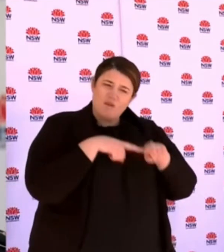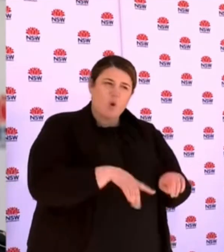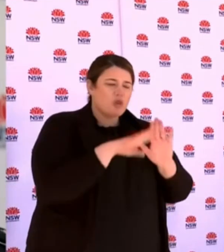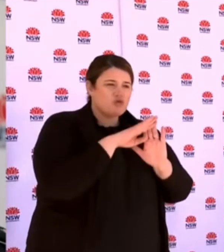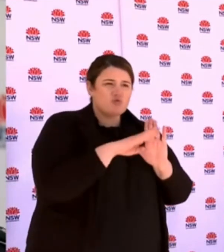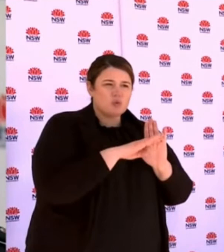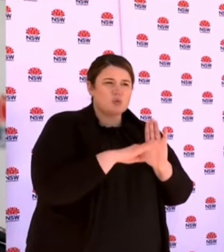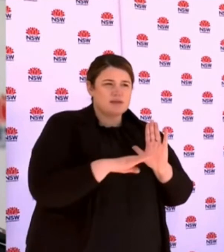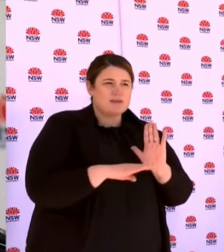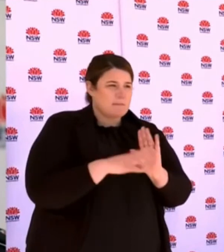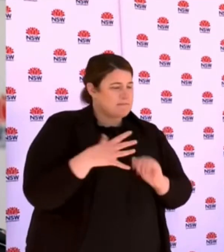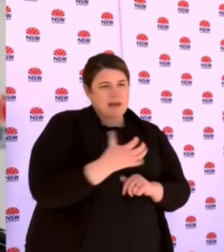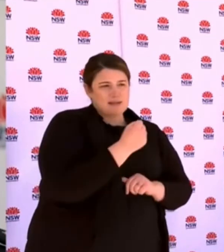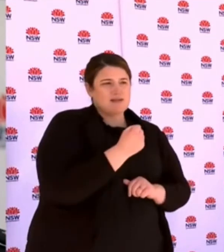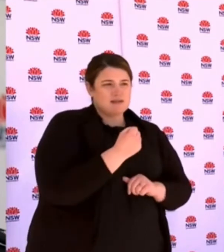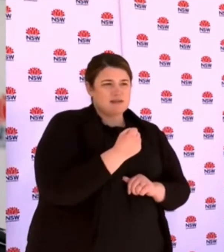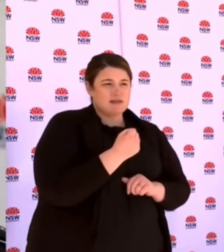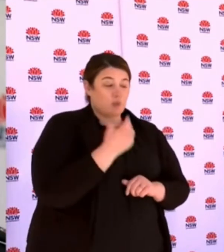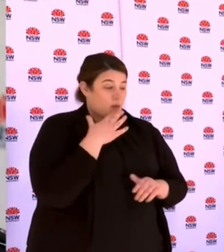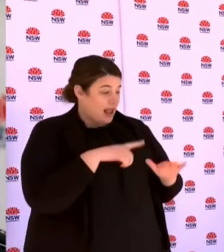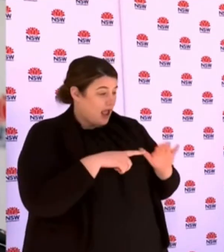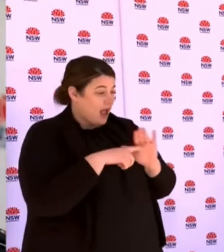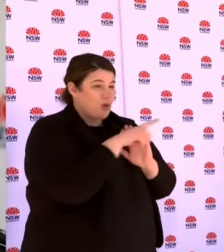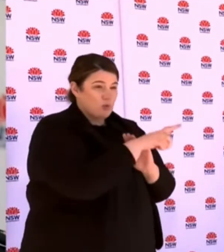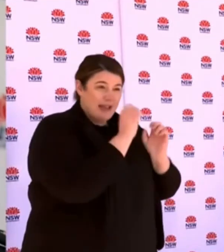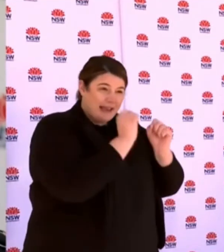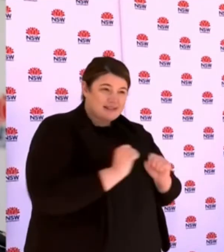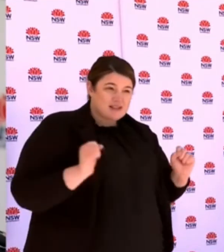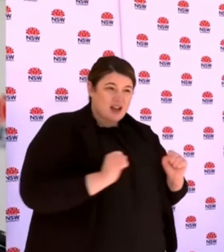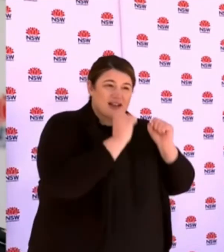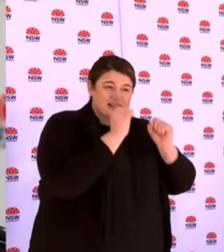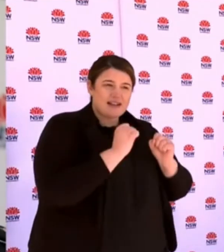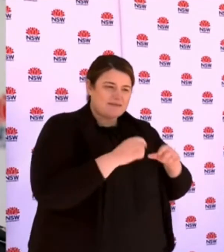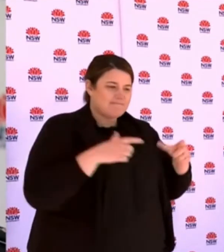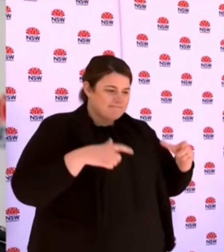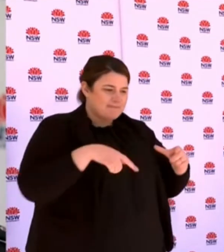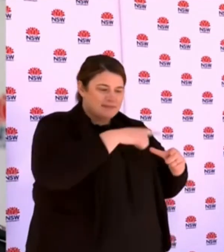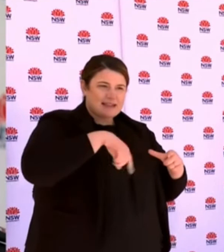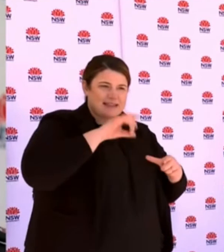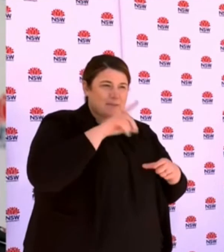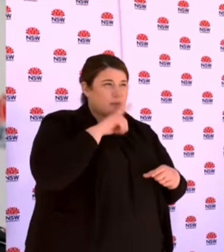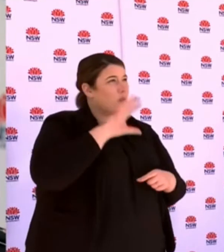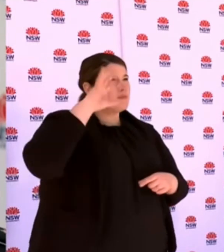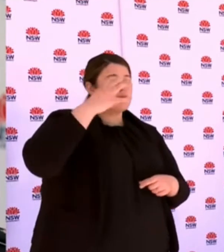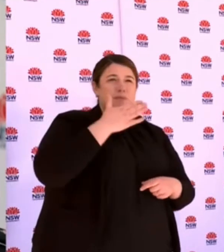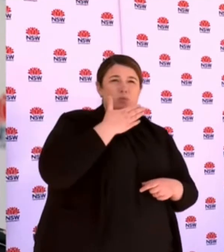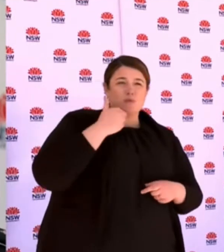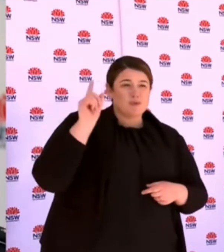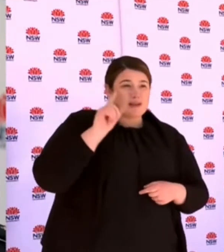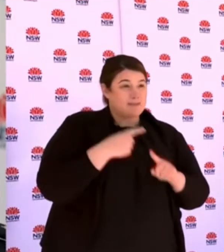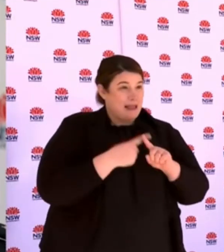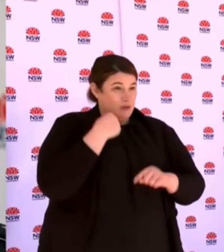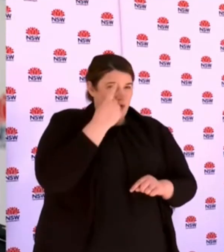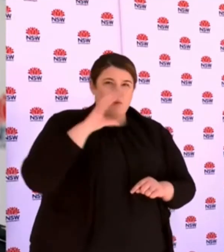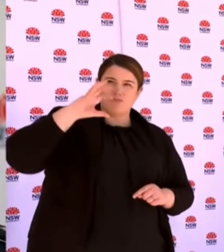to comply with public health orders when they're particularly outside exercising. We're blessed with a beautiful day today and